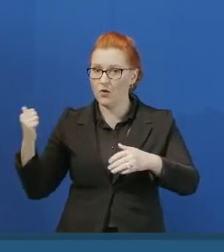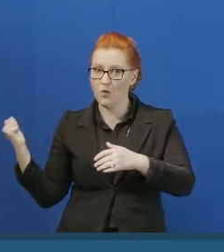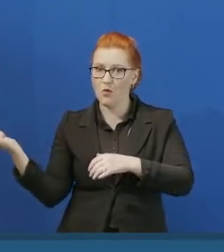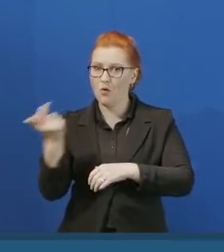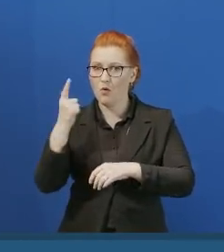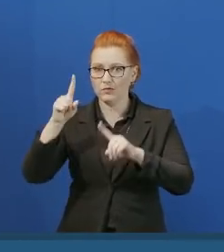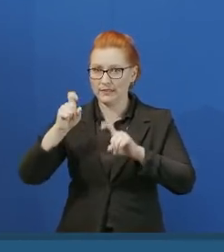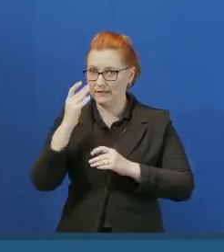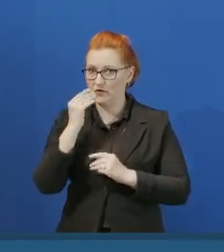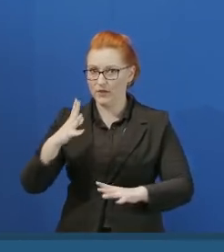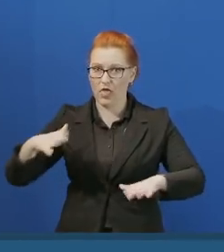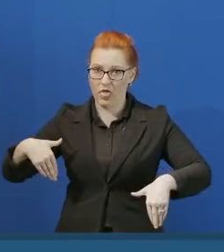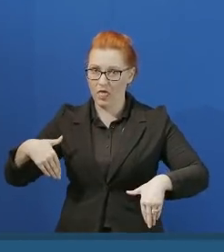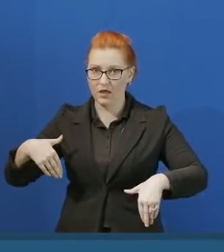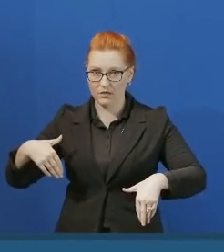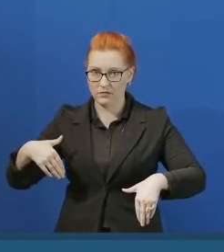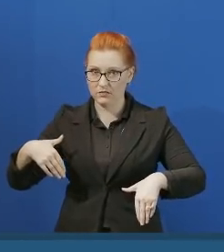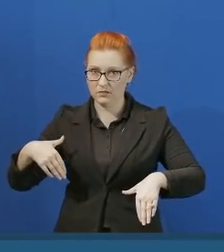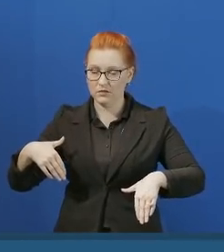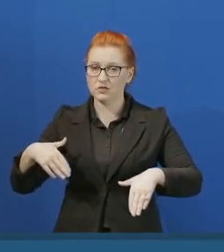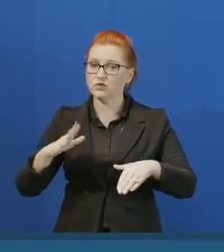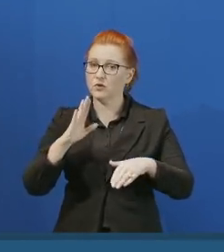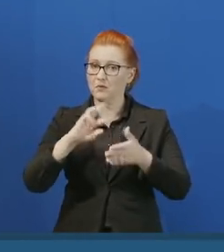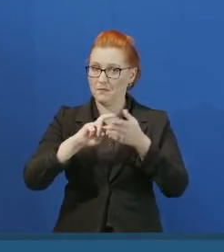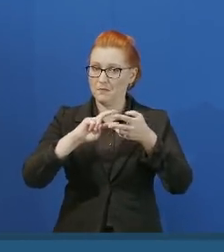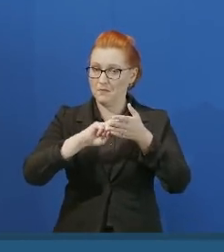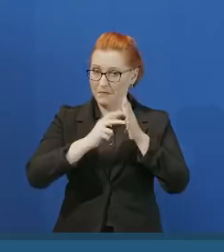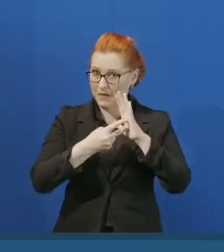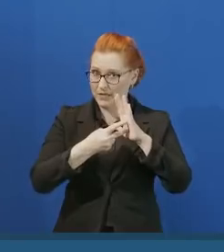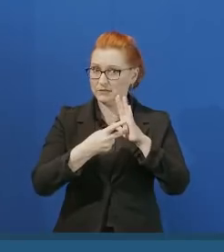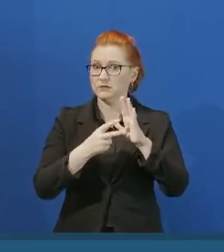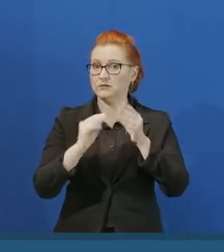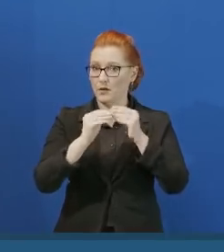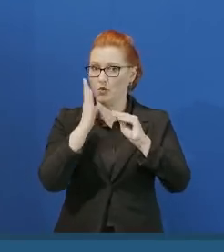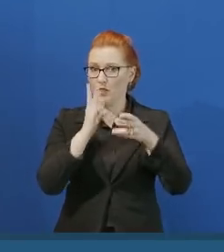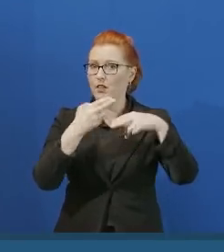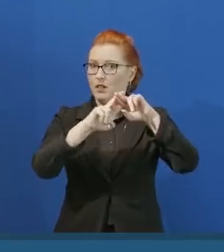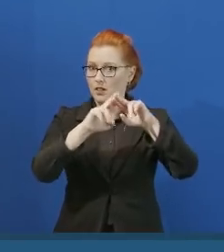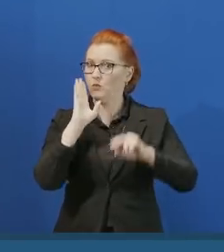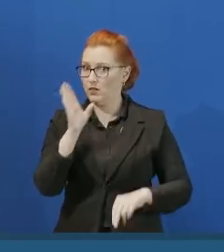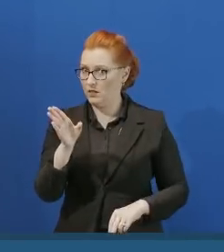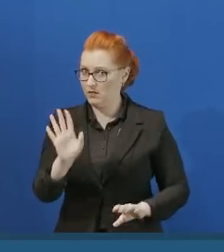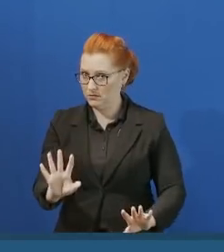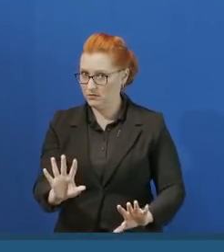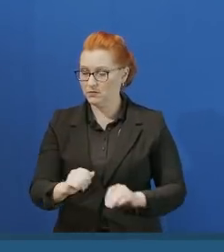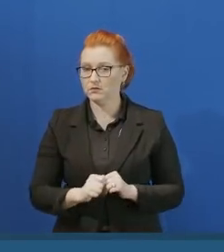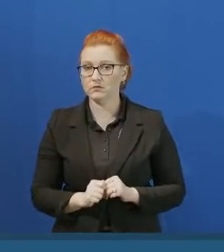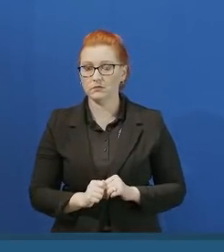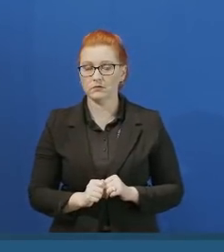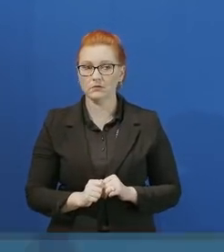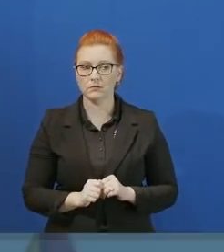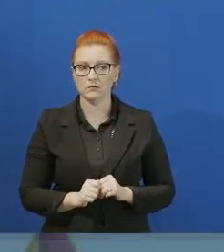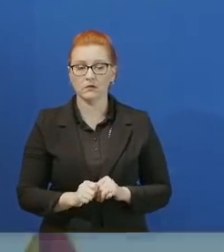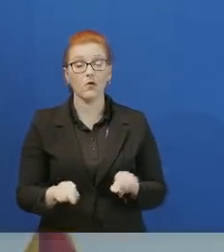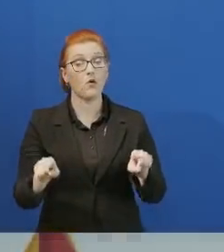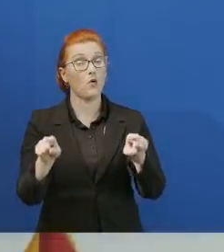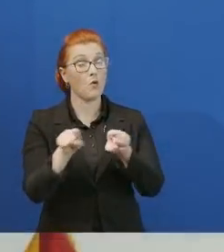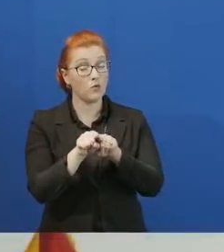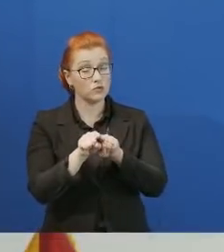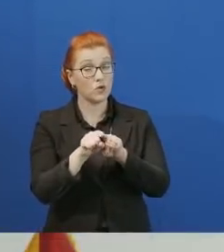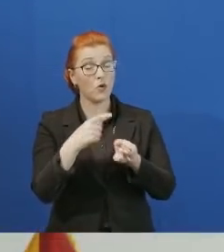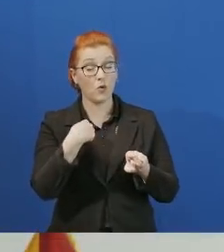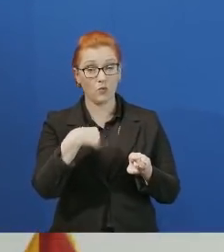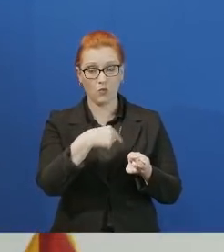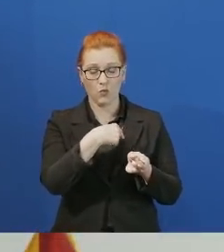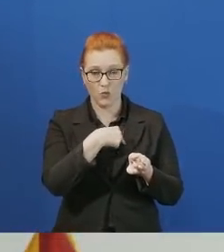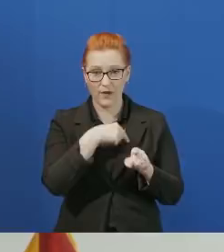We also track deaths by day. This is something we want to see reduced. Again, a lot